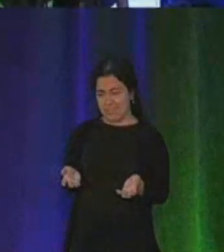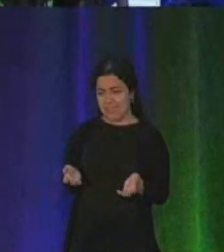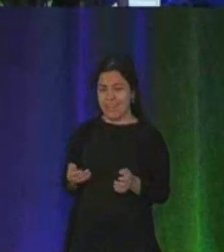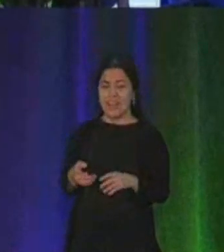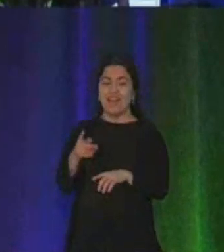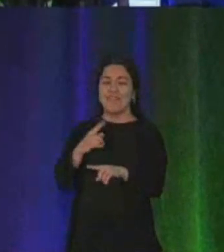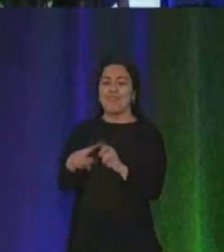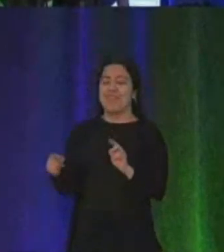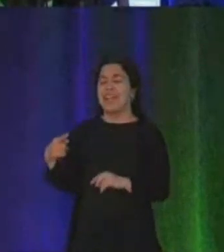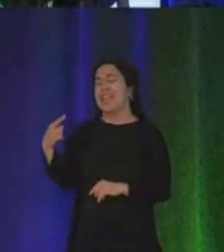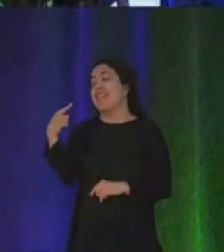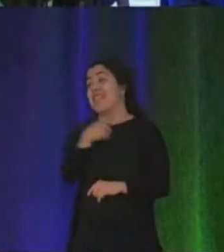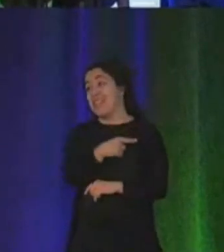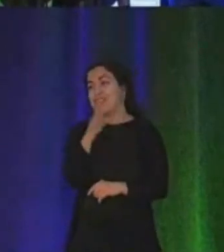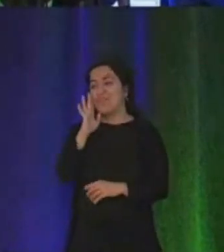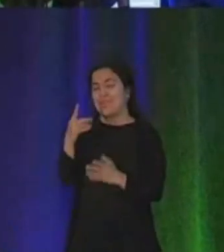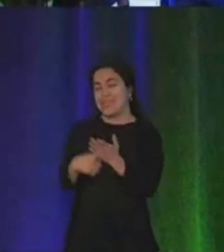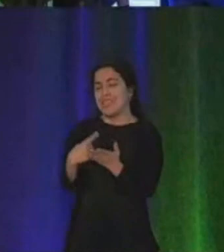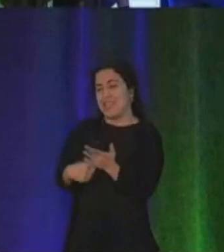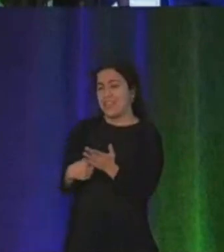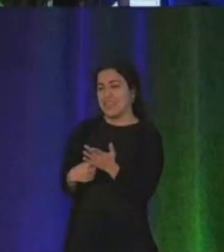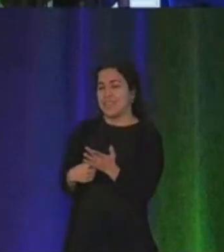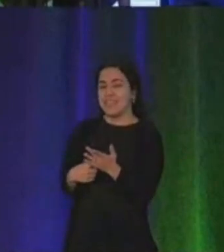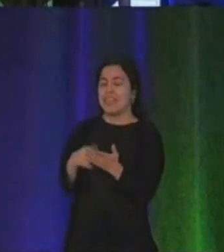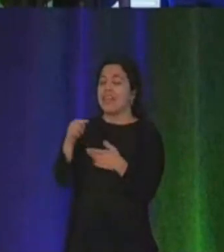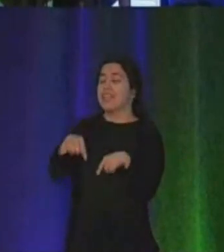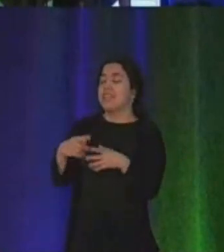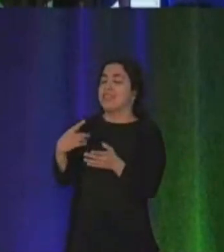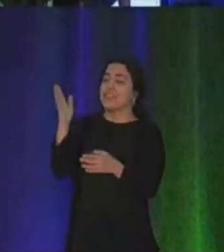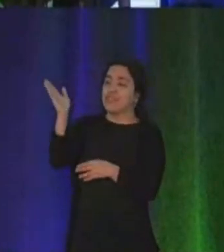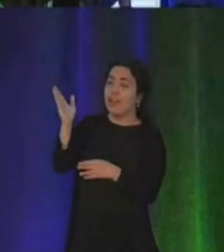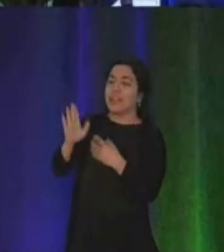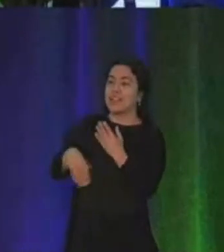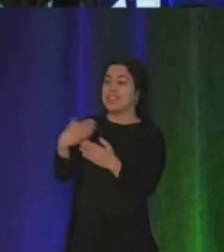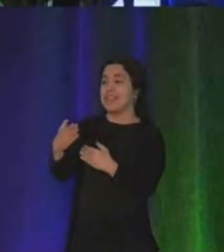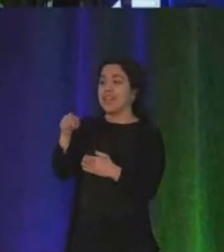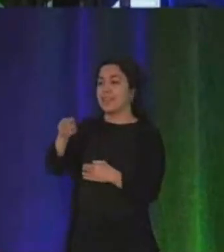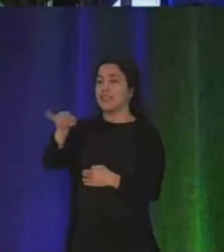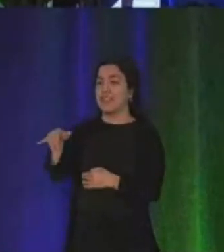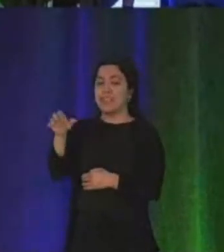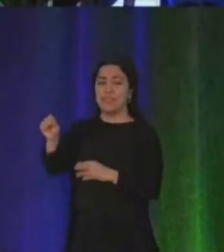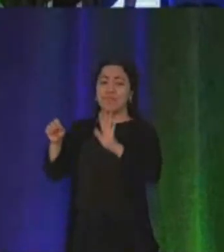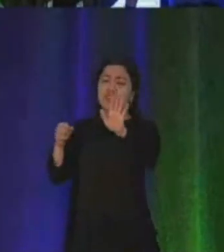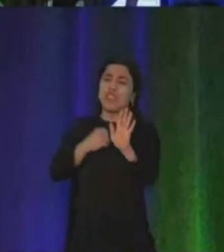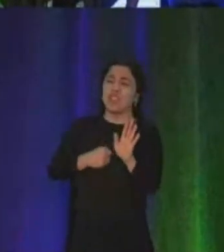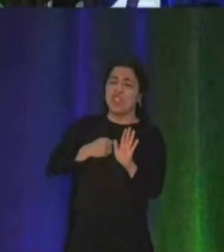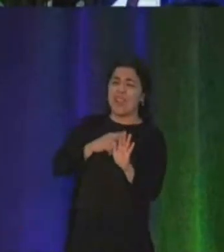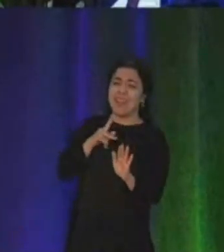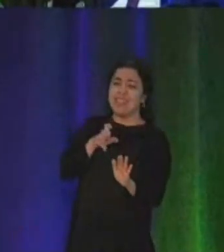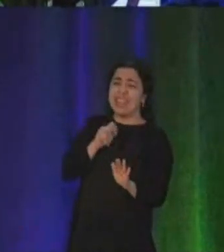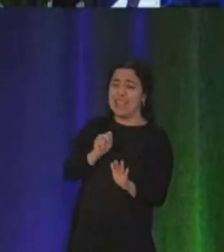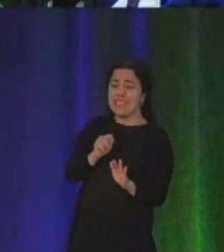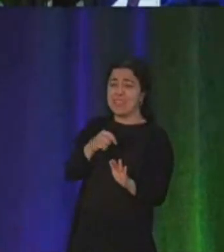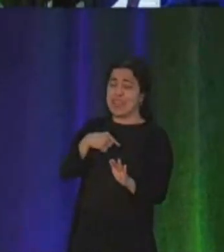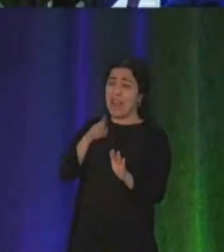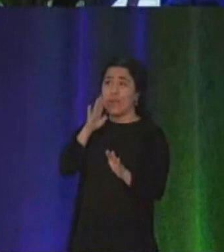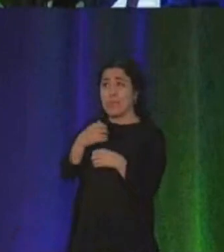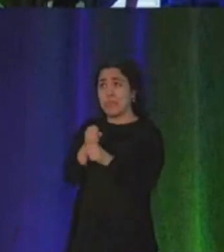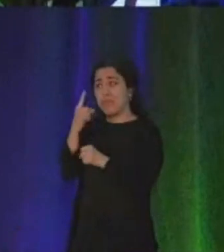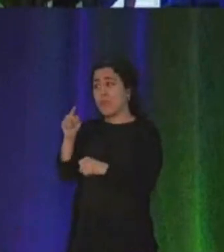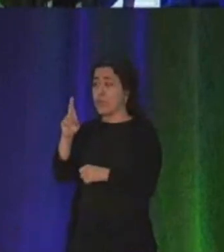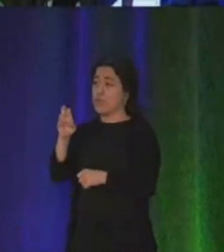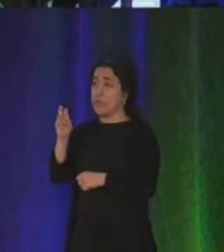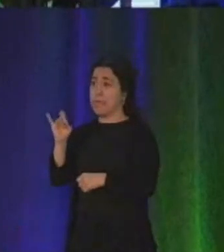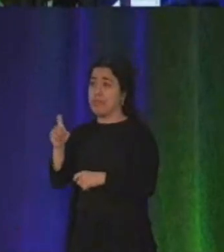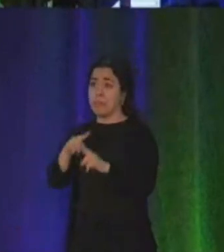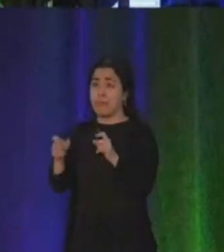So that's what we're gonna get into. So this talk is gonna be about Next.js. Sorry, Kent. I would have made it about Remix, but a bunch of Vercel